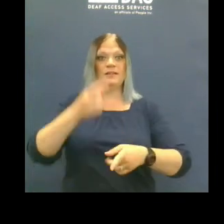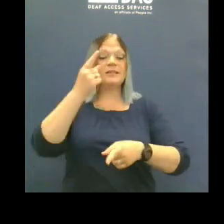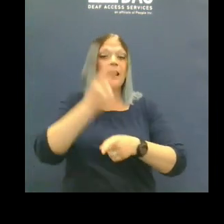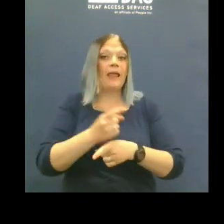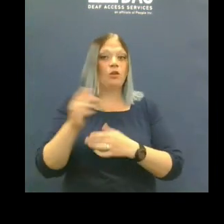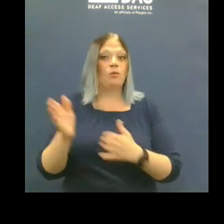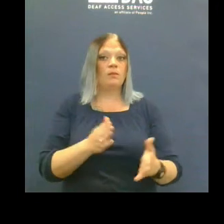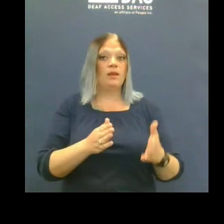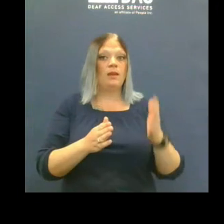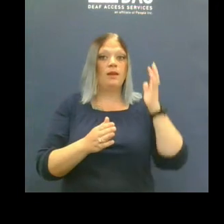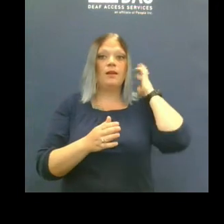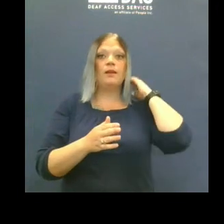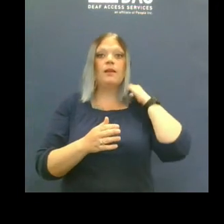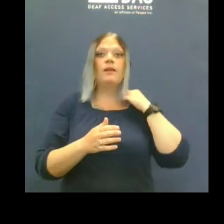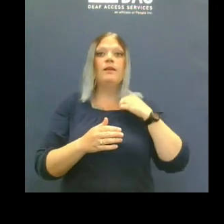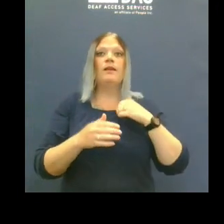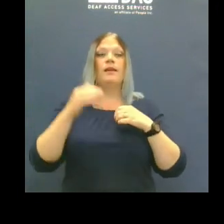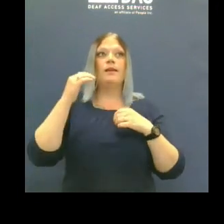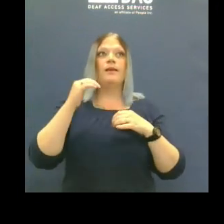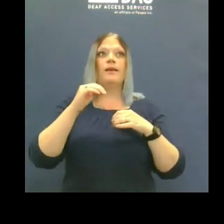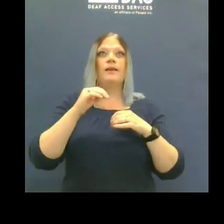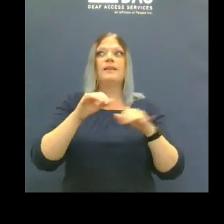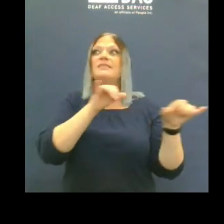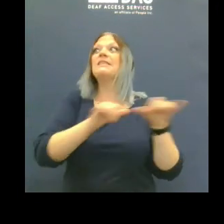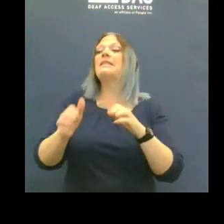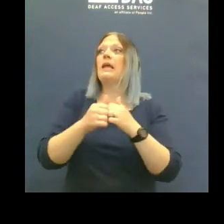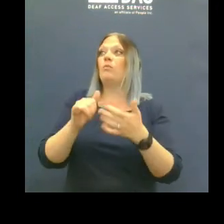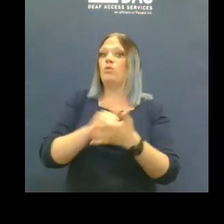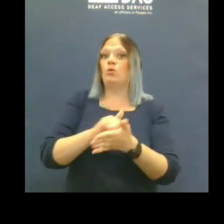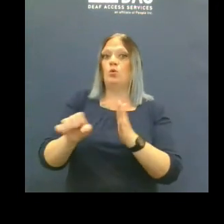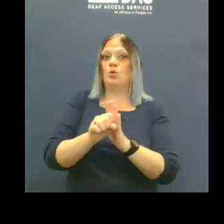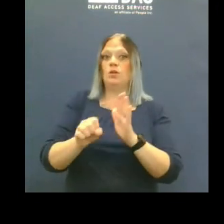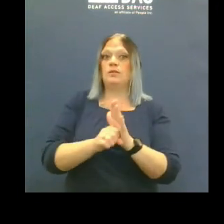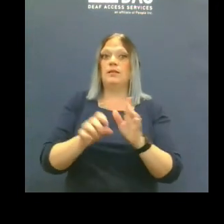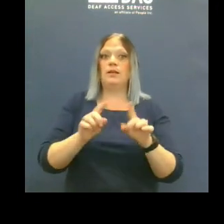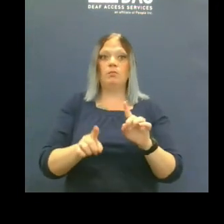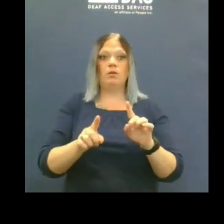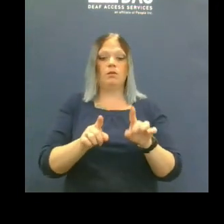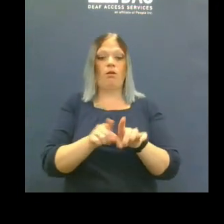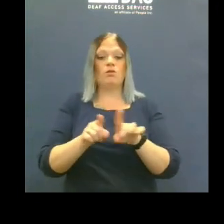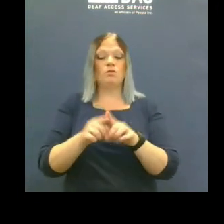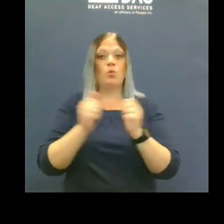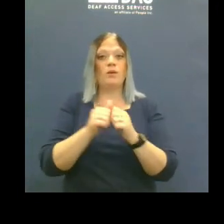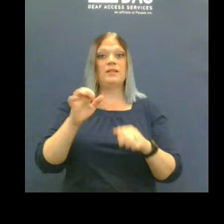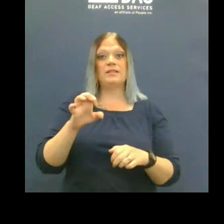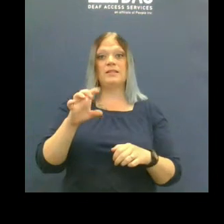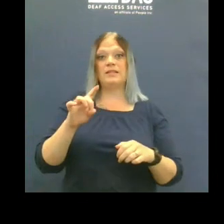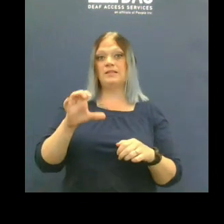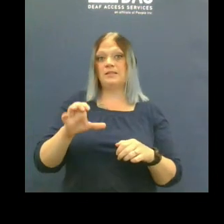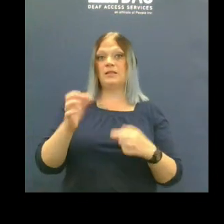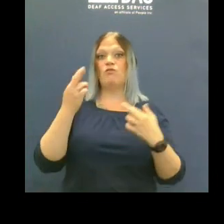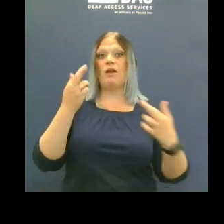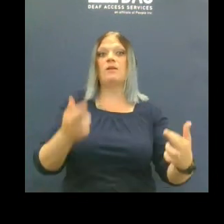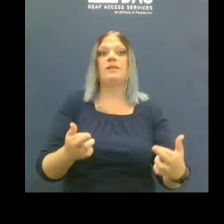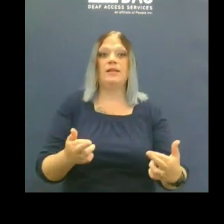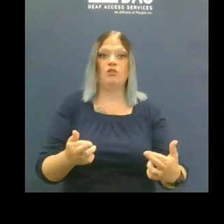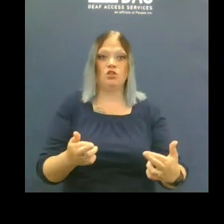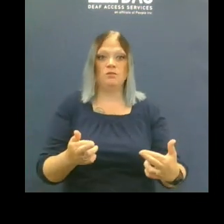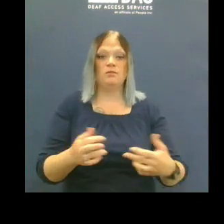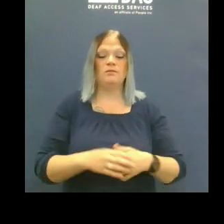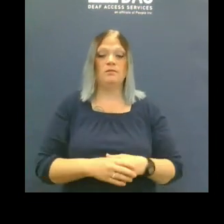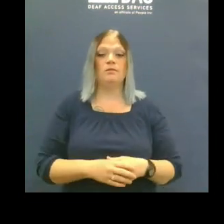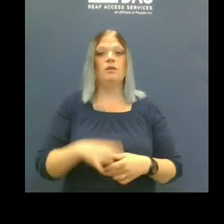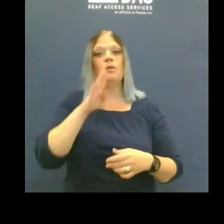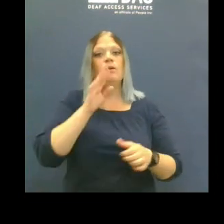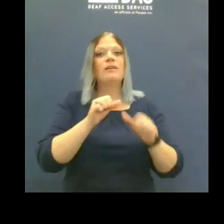plan, and that it's consistent not only with New York State, but probably more importantly, what the CDC recommendations are that are coming out. So we will